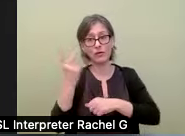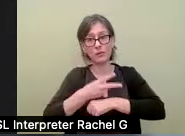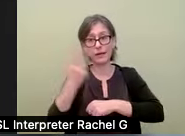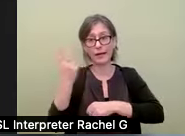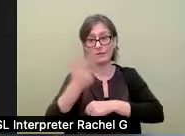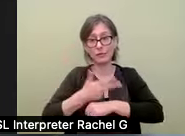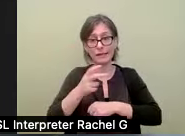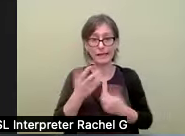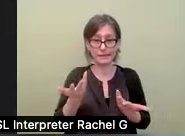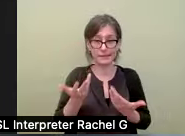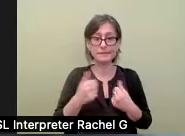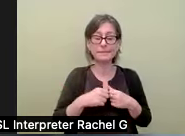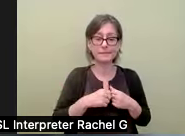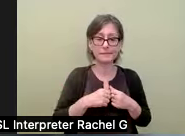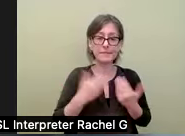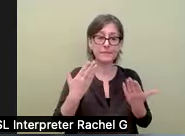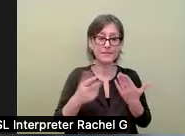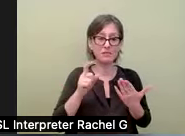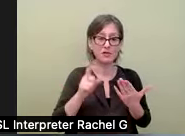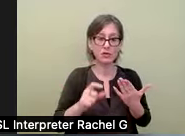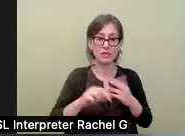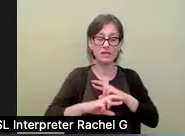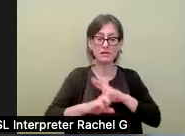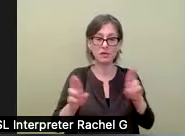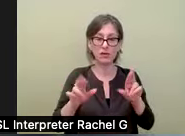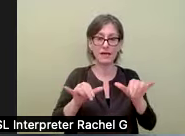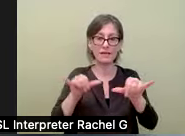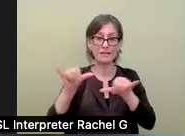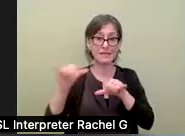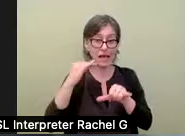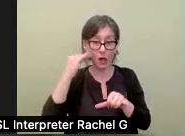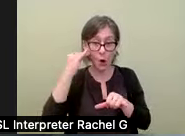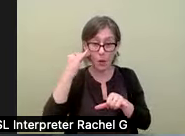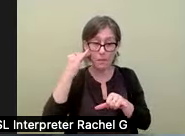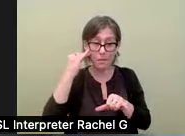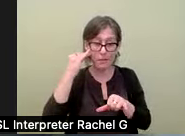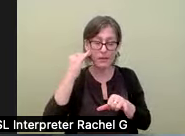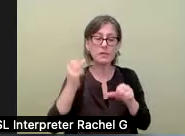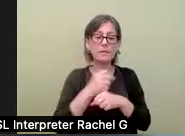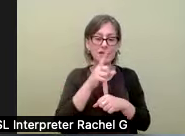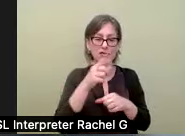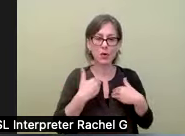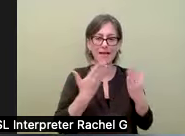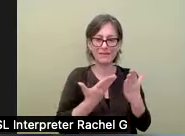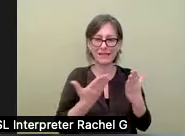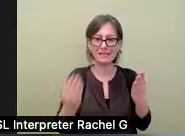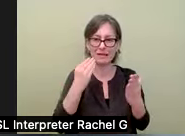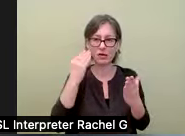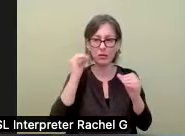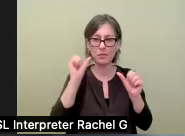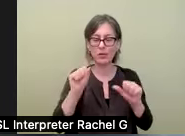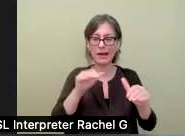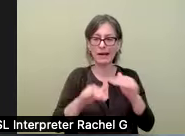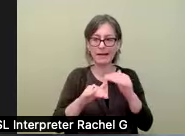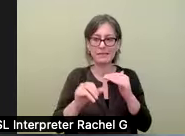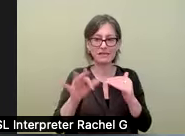tsunami. Also, you may need to be prepared to stay at home. So make sure you have items at home that you can access if you